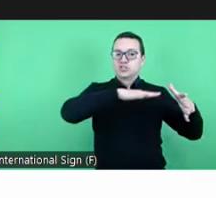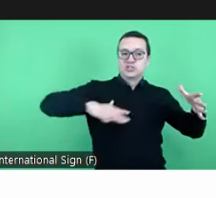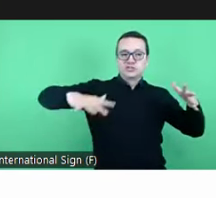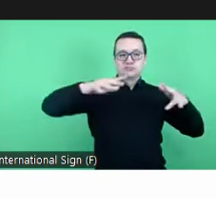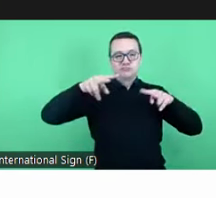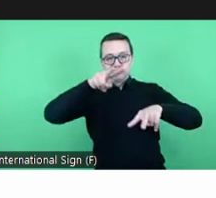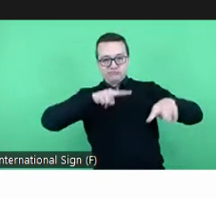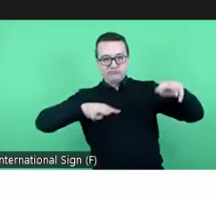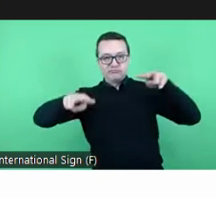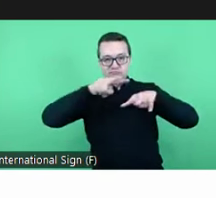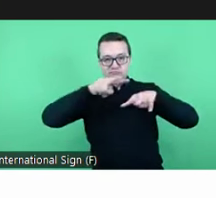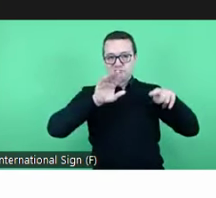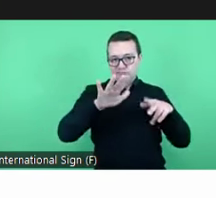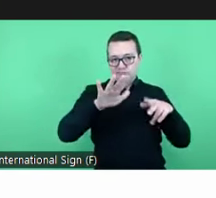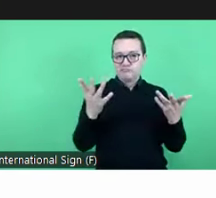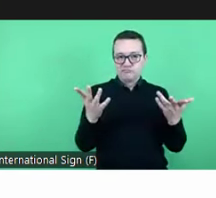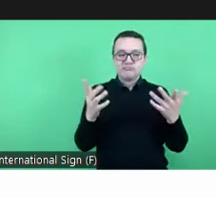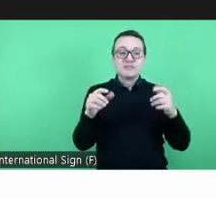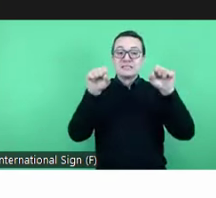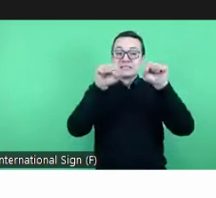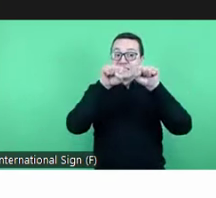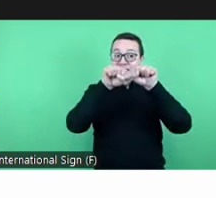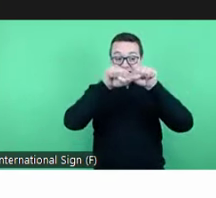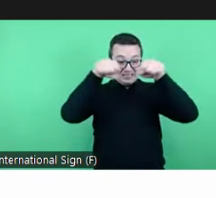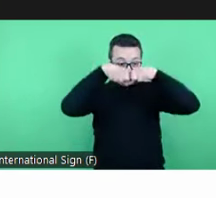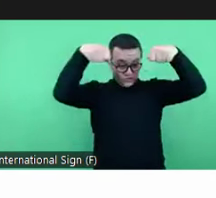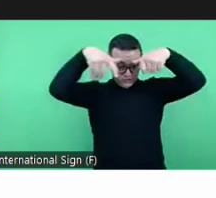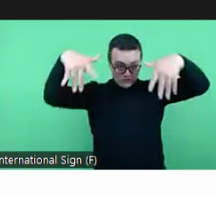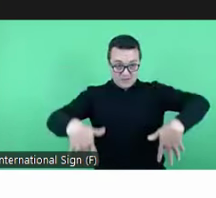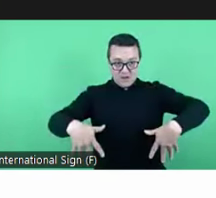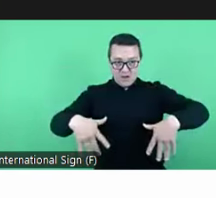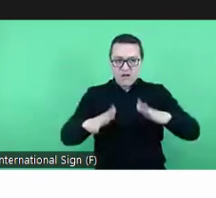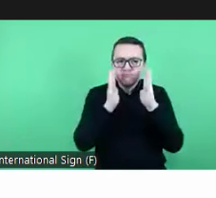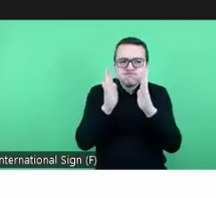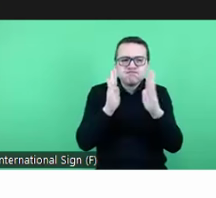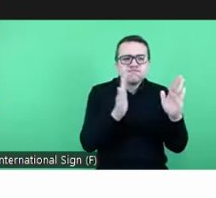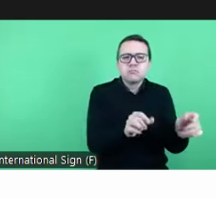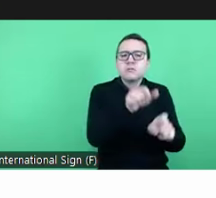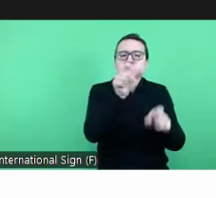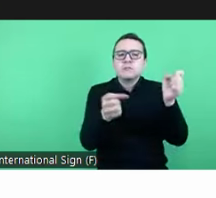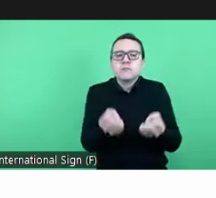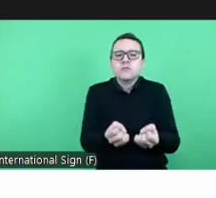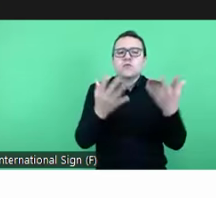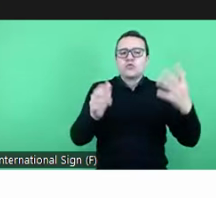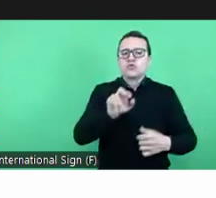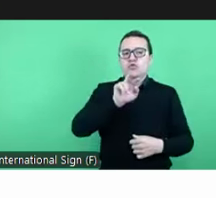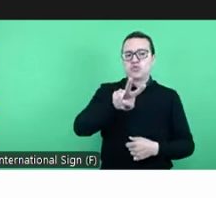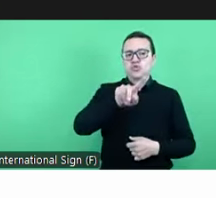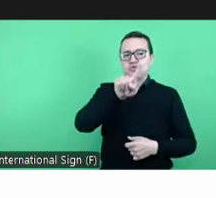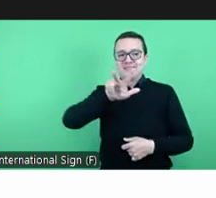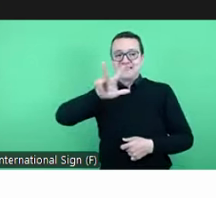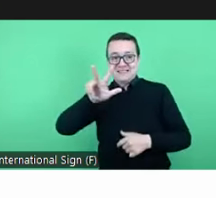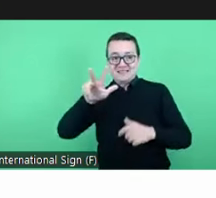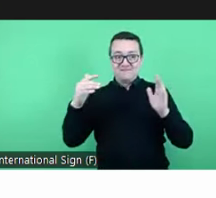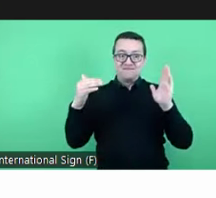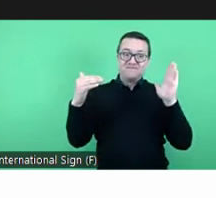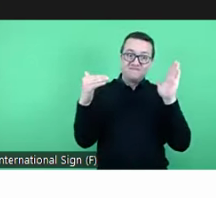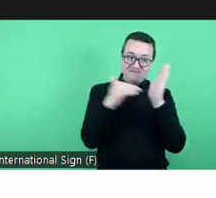overview que of atende mais de the health system in 203 Brazil, mil pessoas. which caters to over